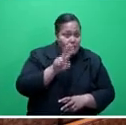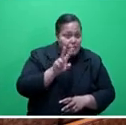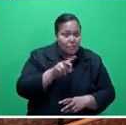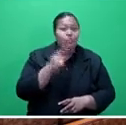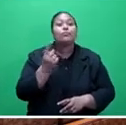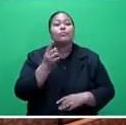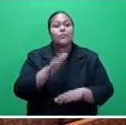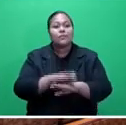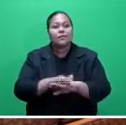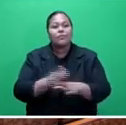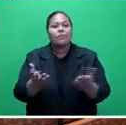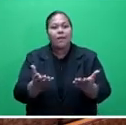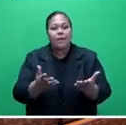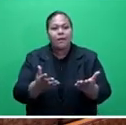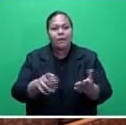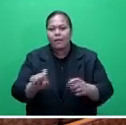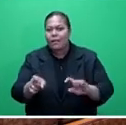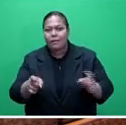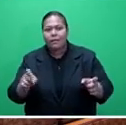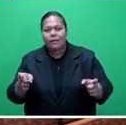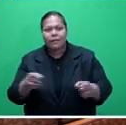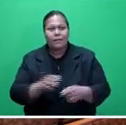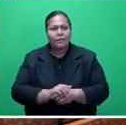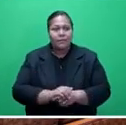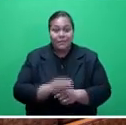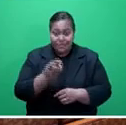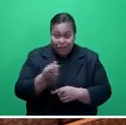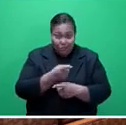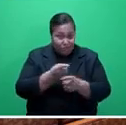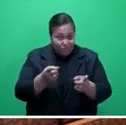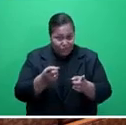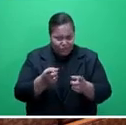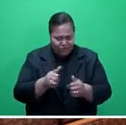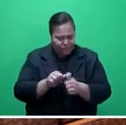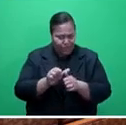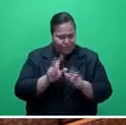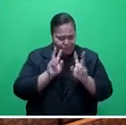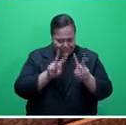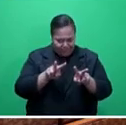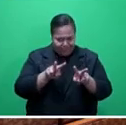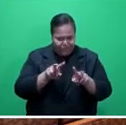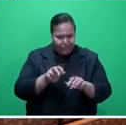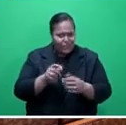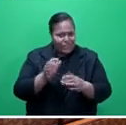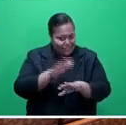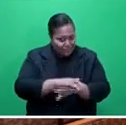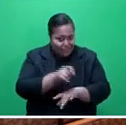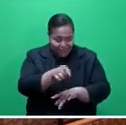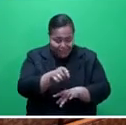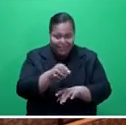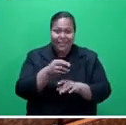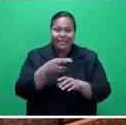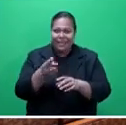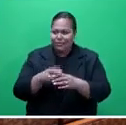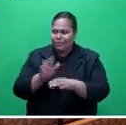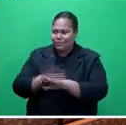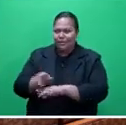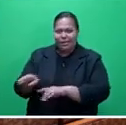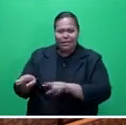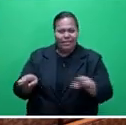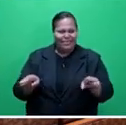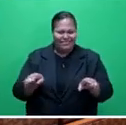where. Some of you look better sitting there than when you were sitting elsewhere.